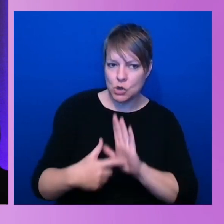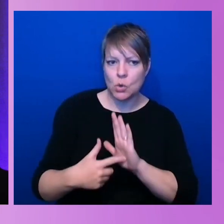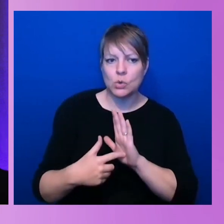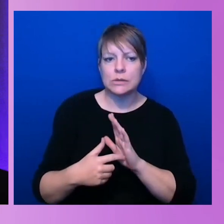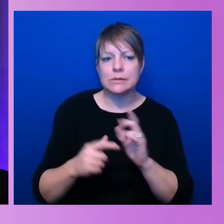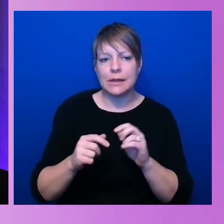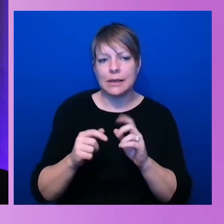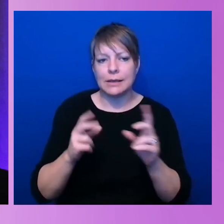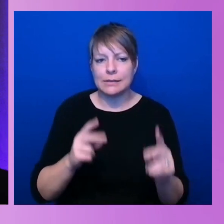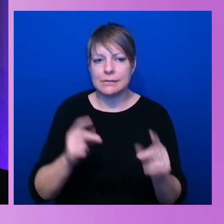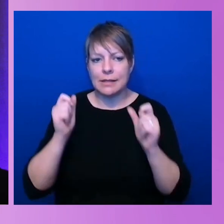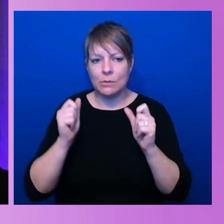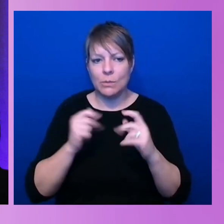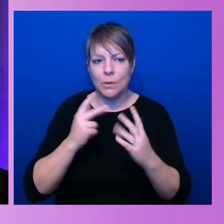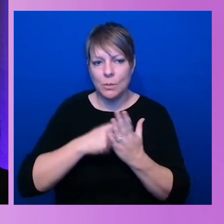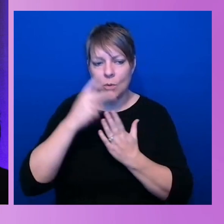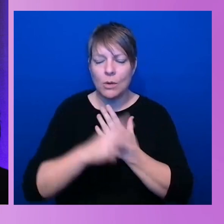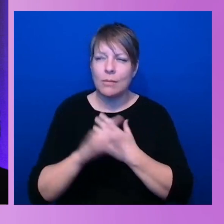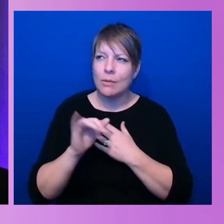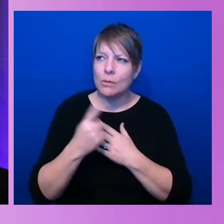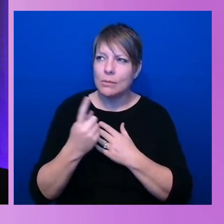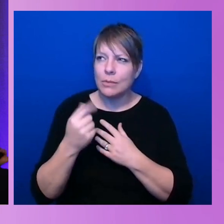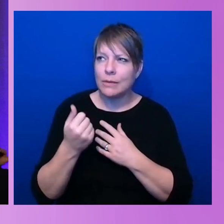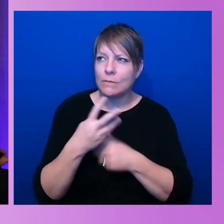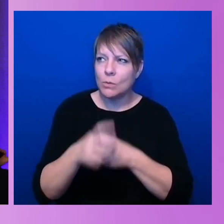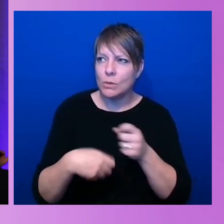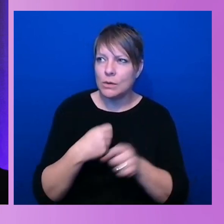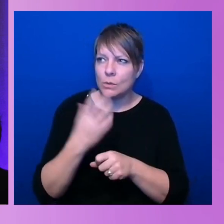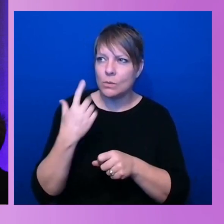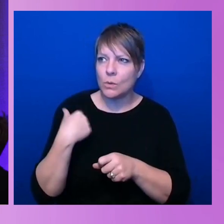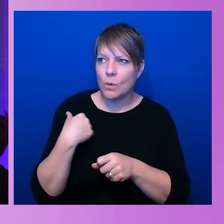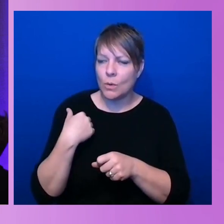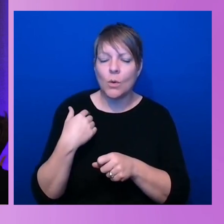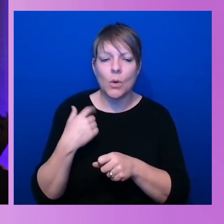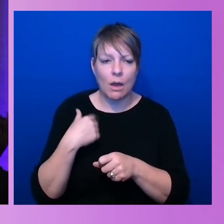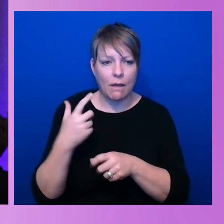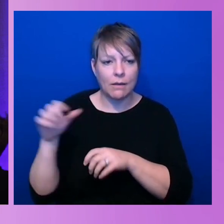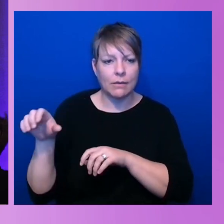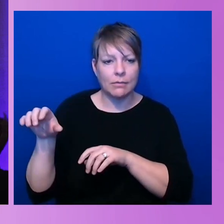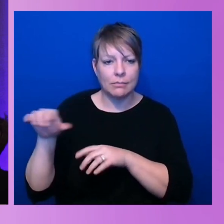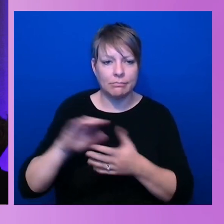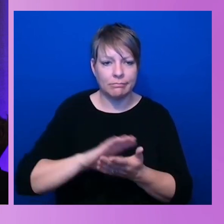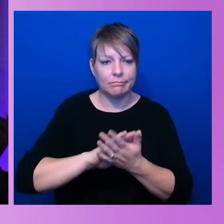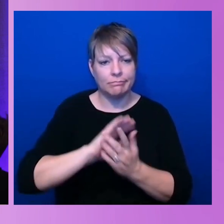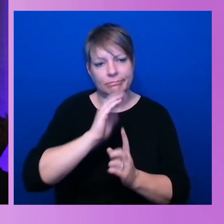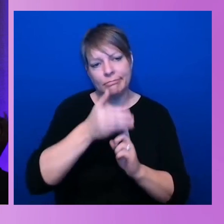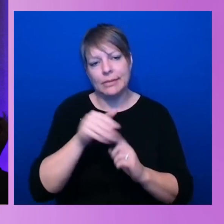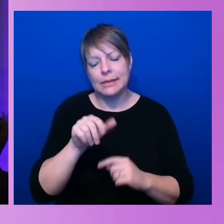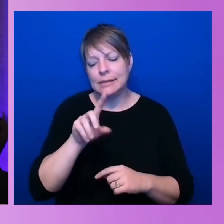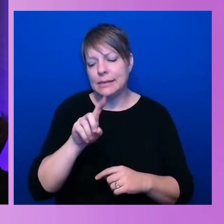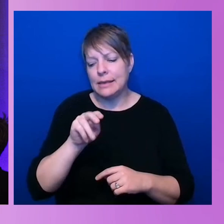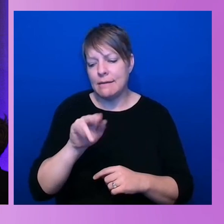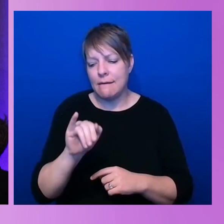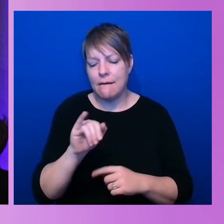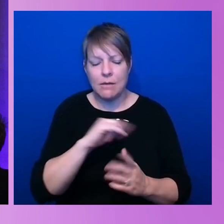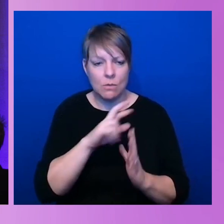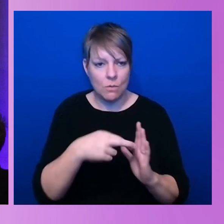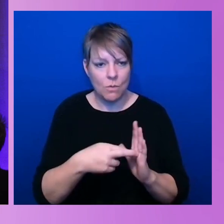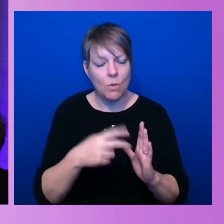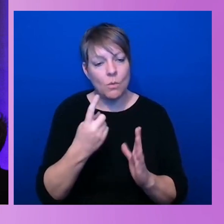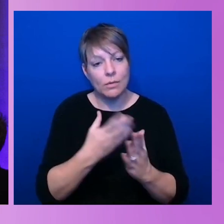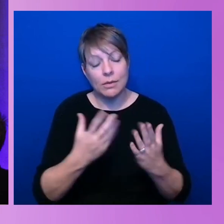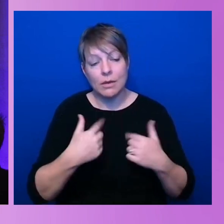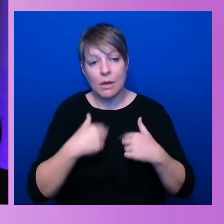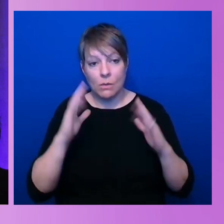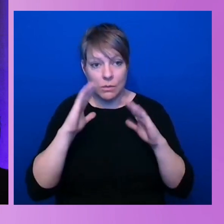something that a couple of years ago when I took on this D&I role, one of the things that I really wanted to focus on in addition to helping